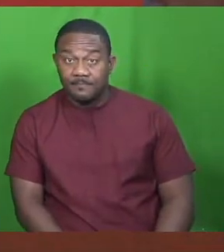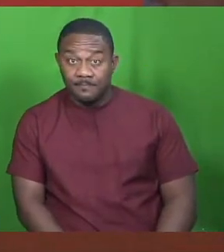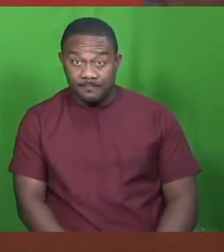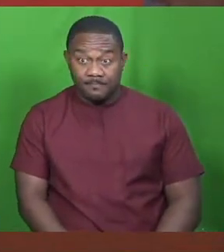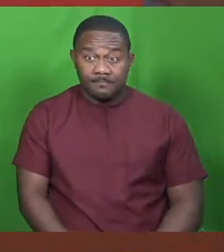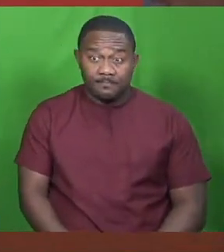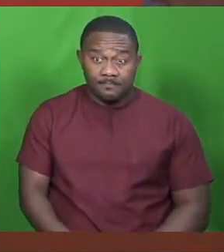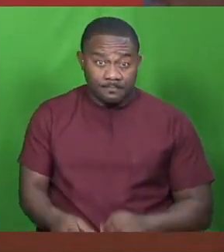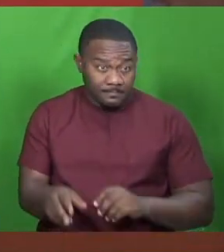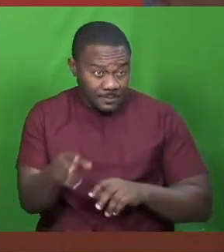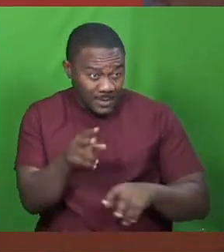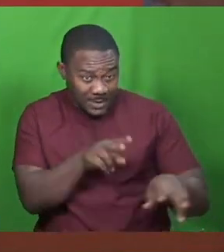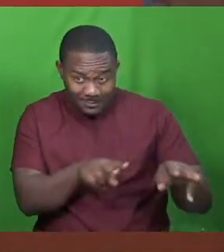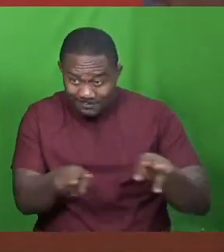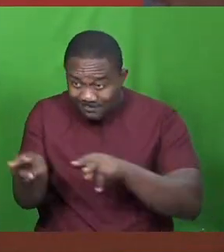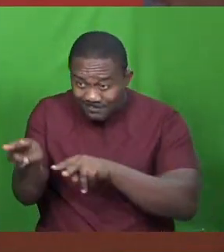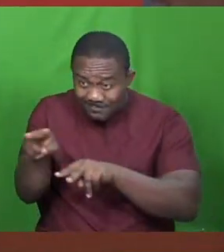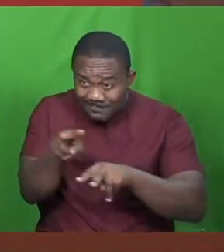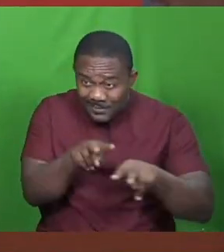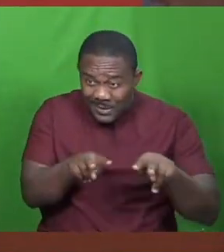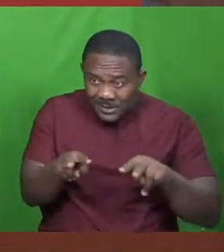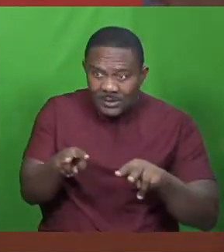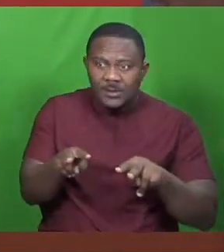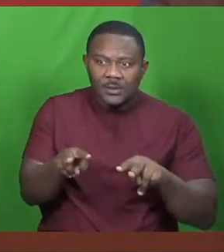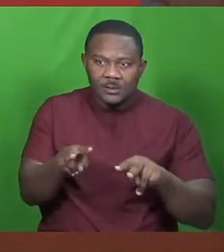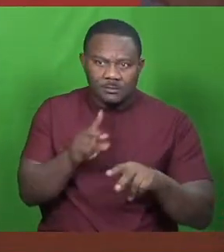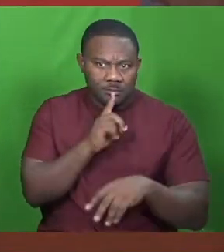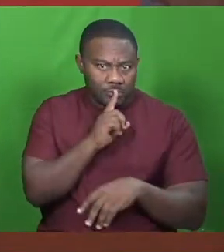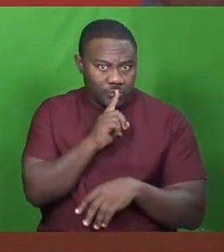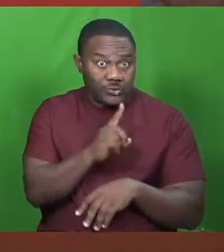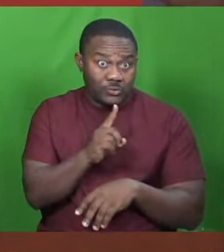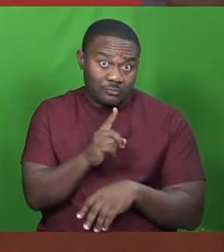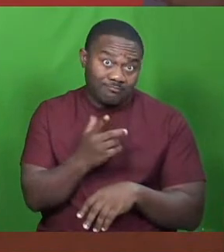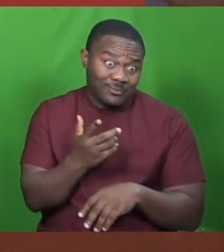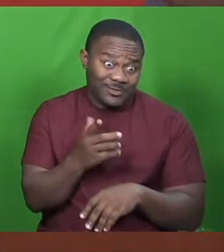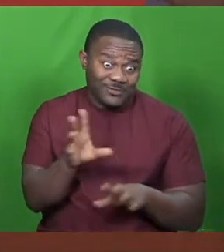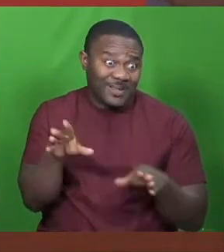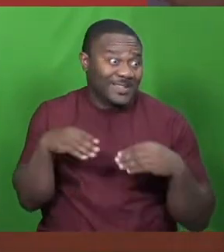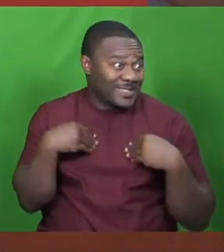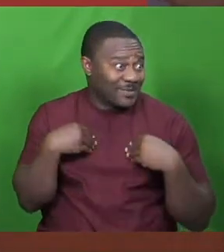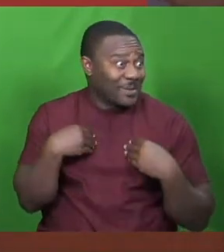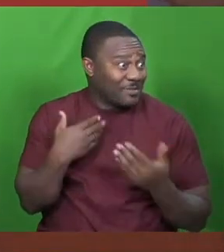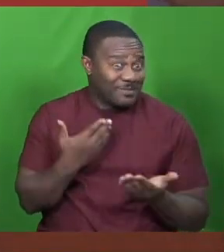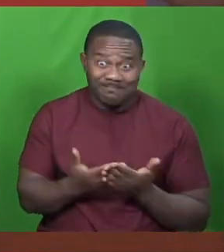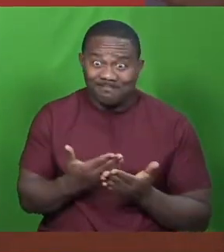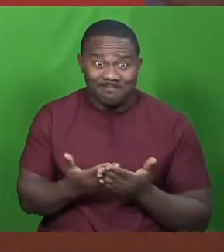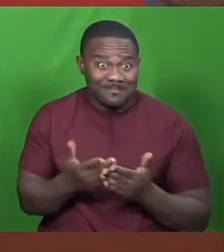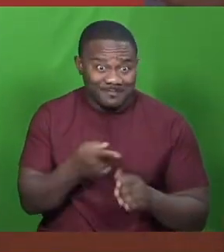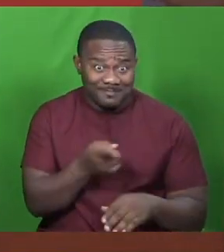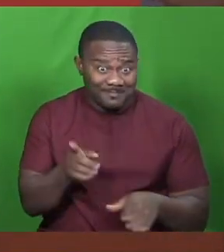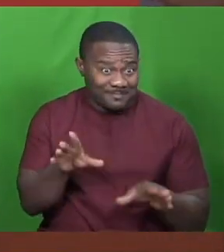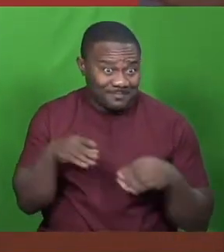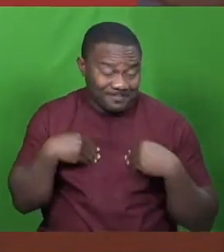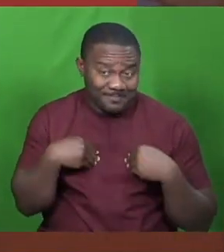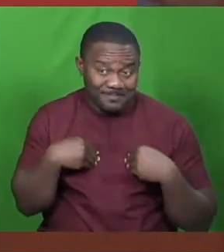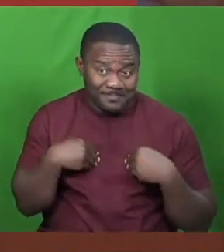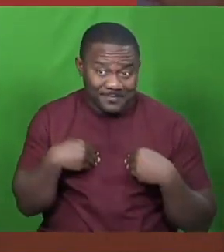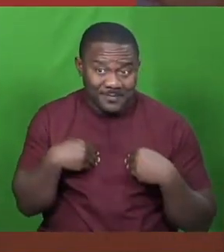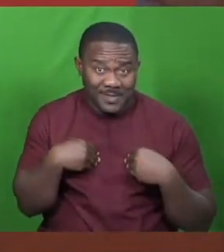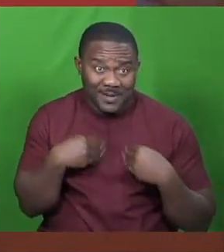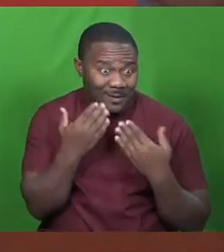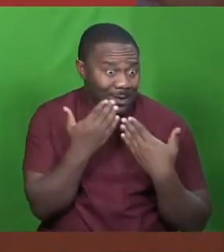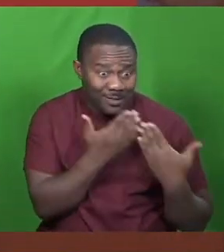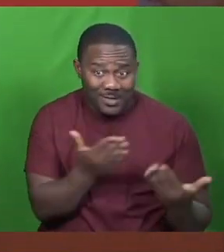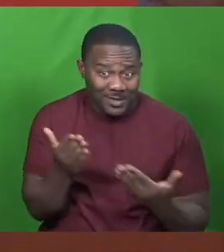see from your body language that you've accepted my plea. I'm mostly grateful to you for